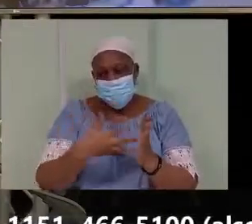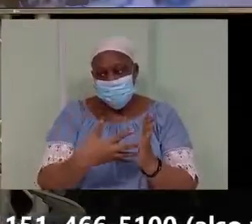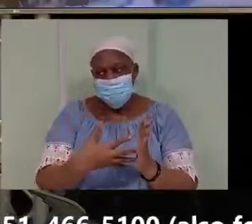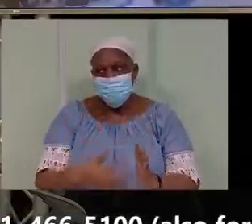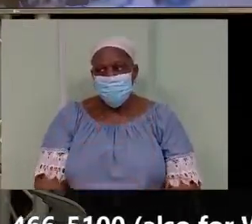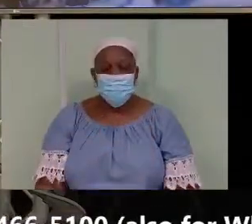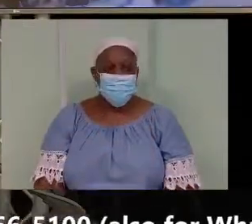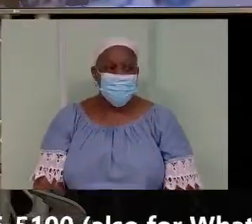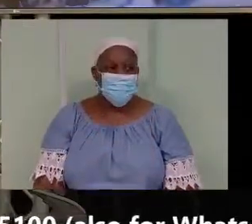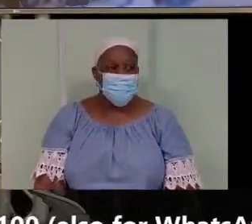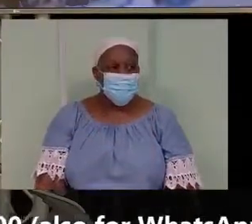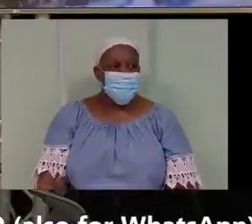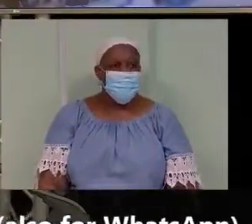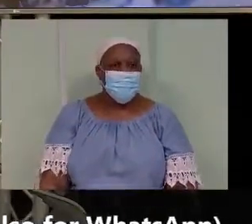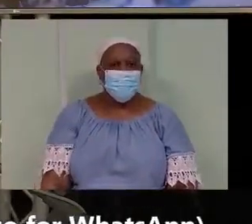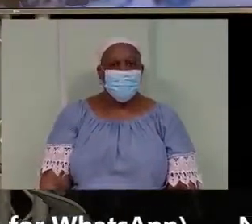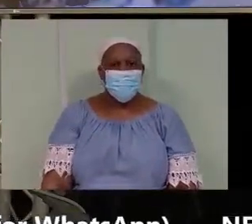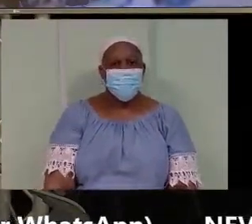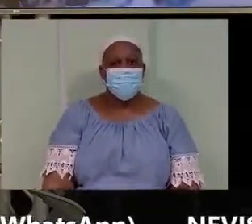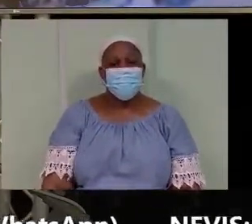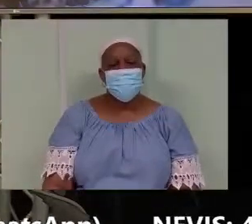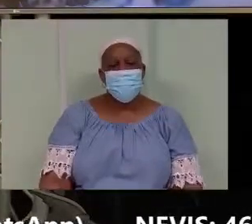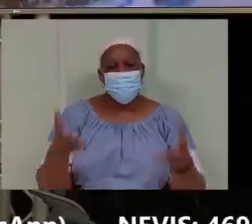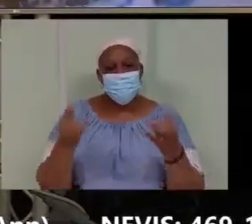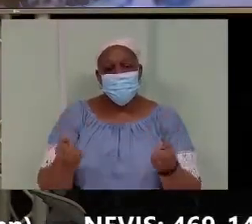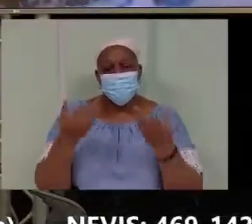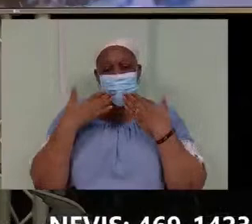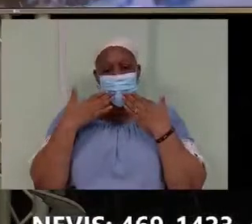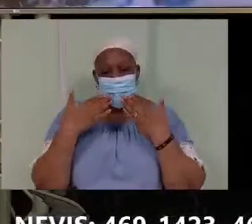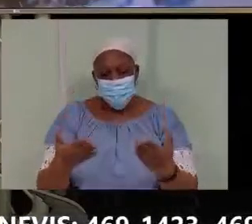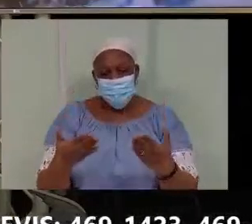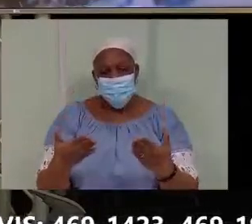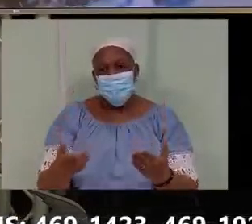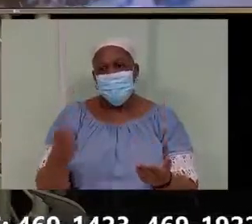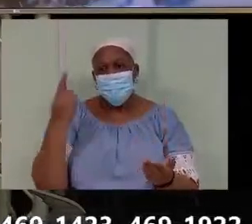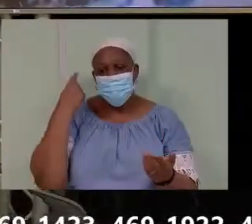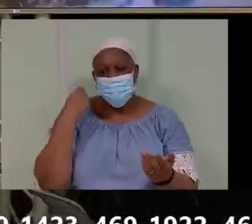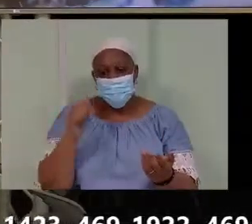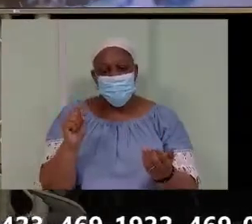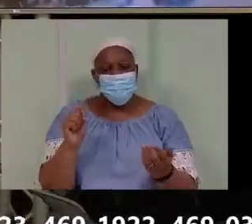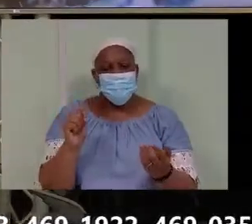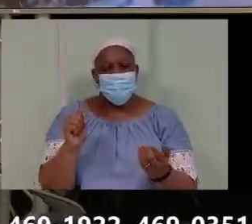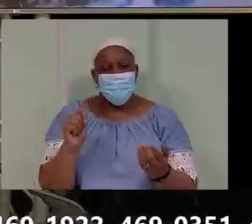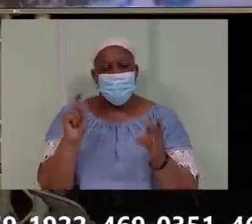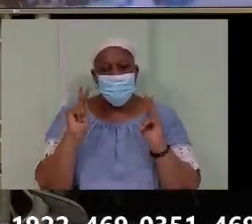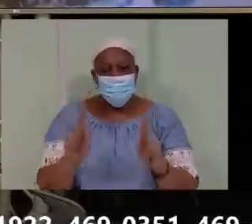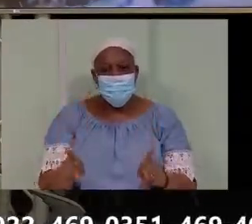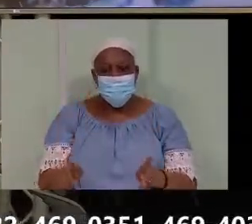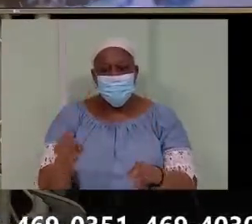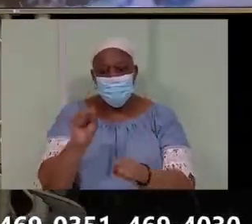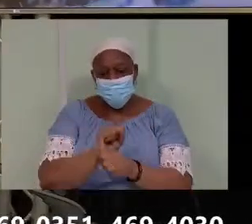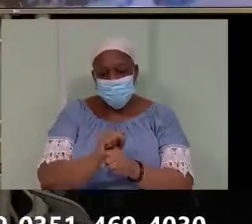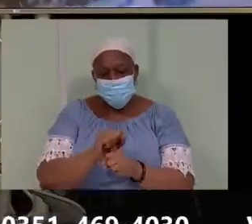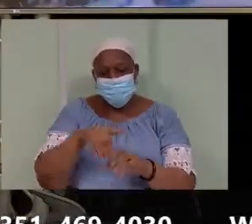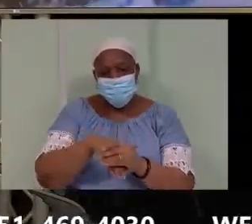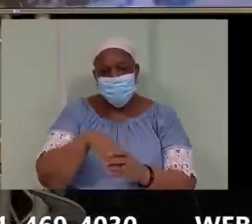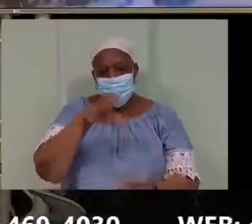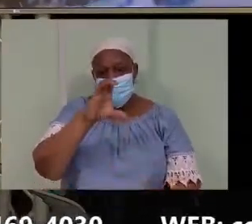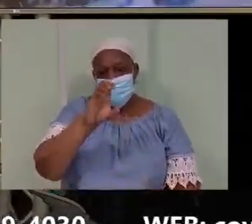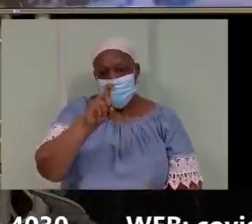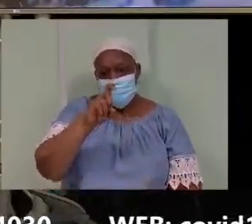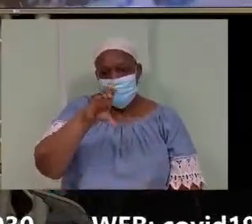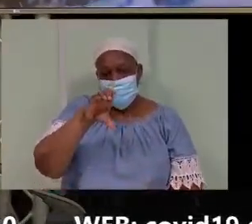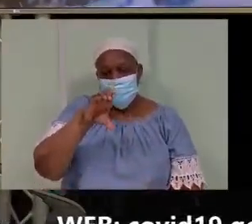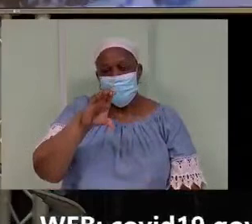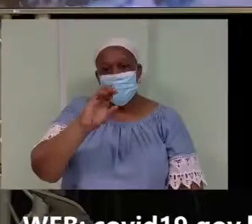of Education to our local registrar who is acting, Ms. Jacqueline Fleming. This information has